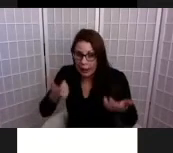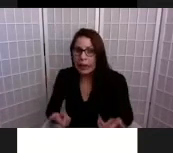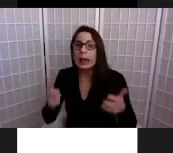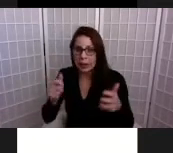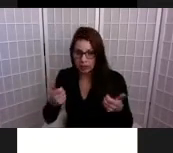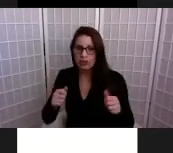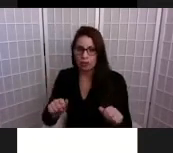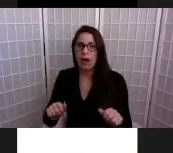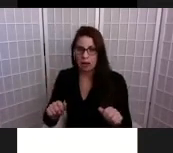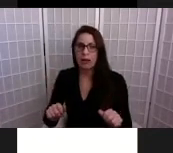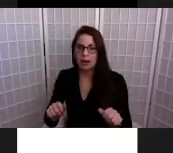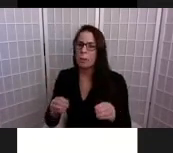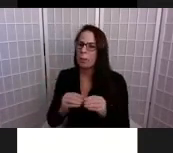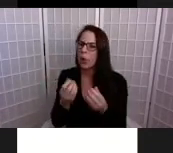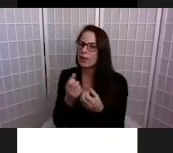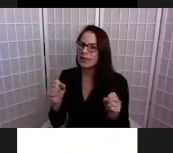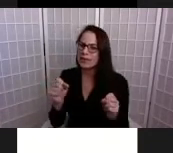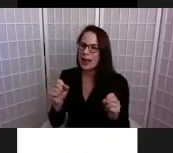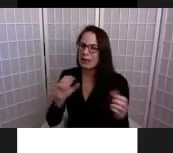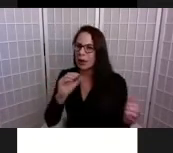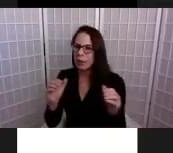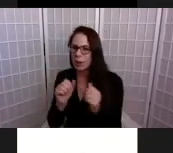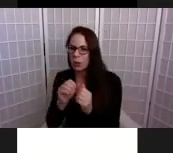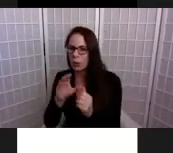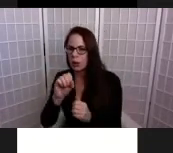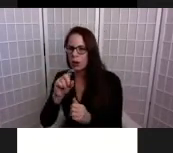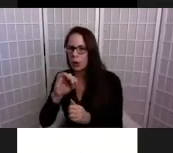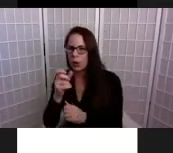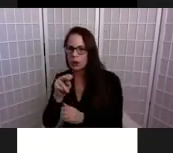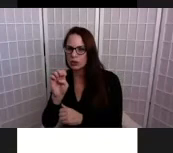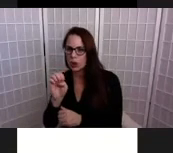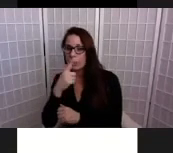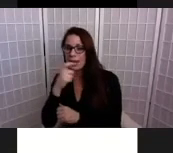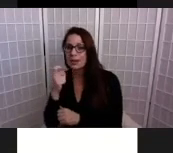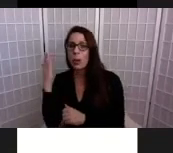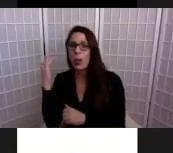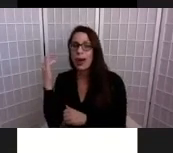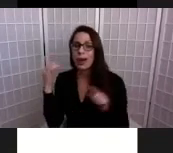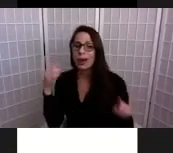And it's safer to use in cortisone injections because basically it's taking the